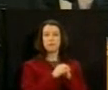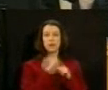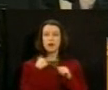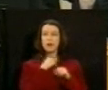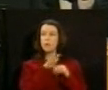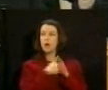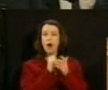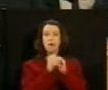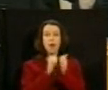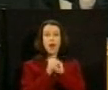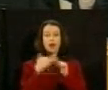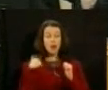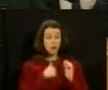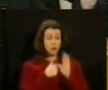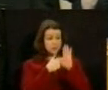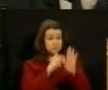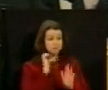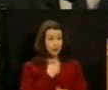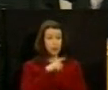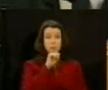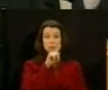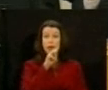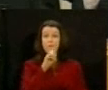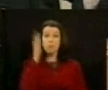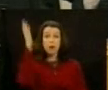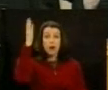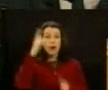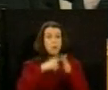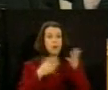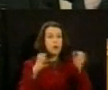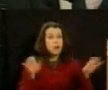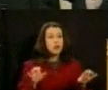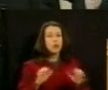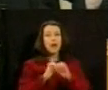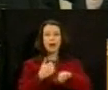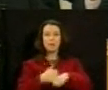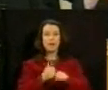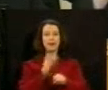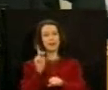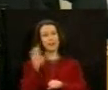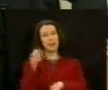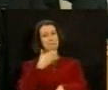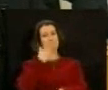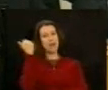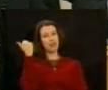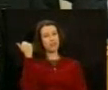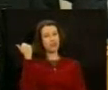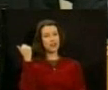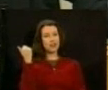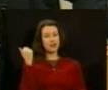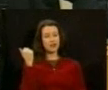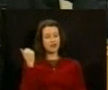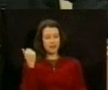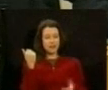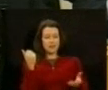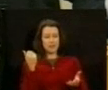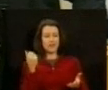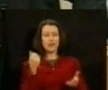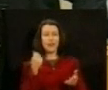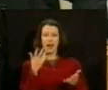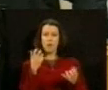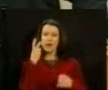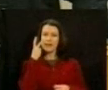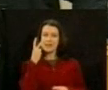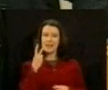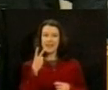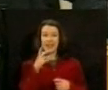gave a platform what we want to do, how we wanted to better Knox County. I don't know if you can say it on a resume. I want to see their fire in their belly. I want